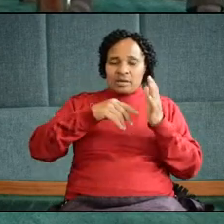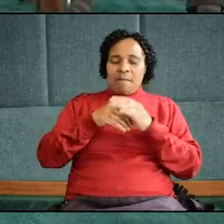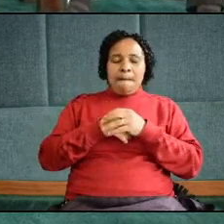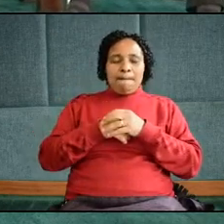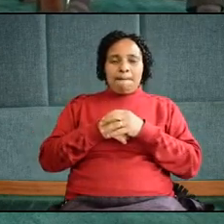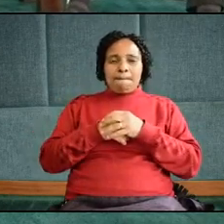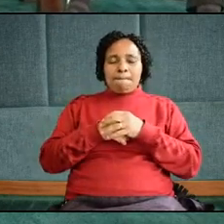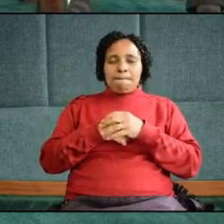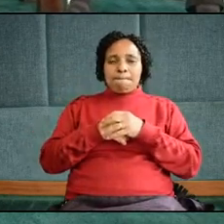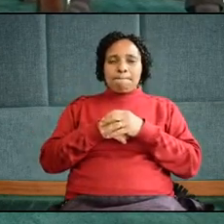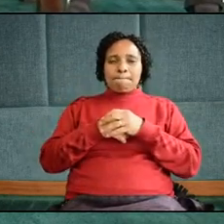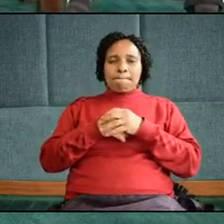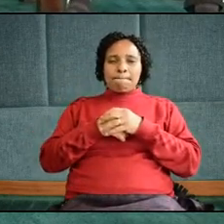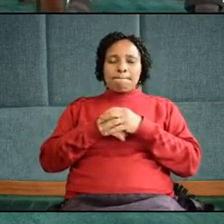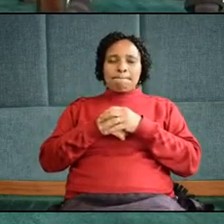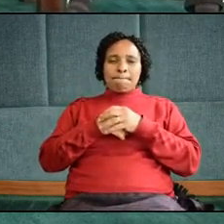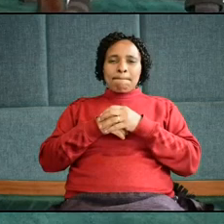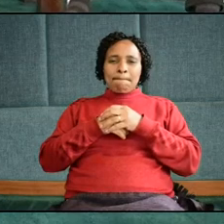here. Thank you.